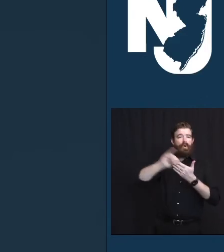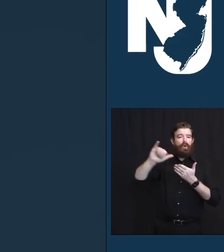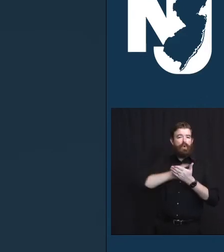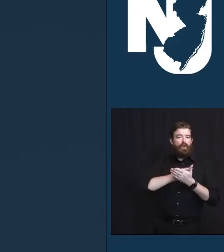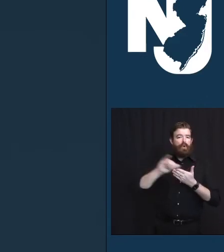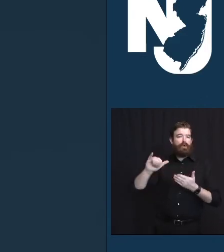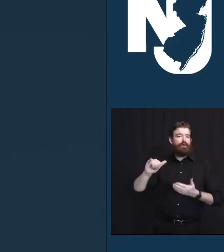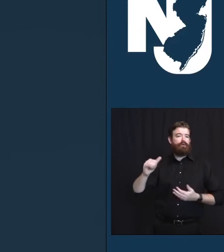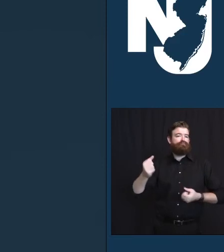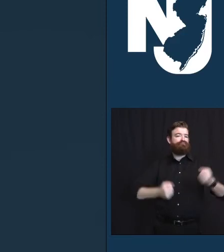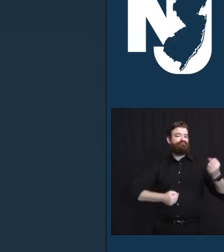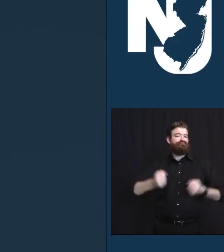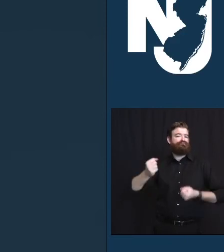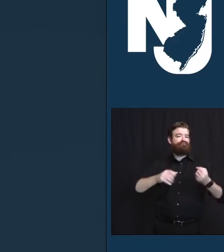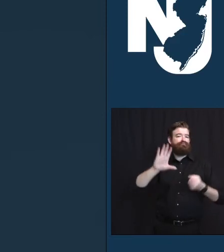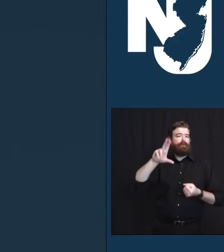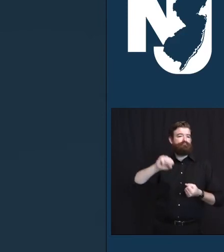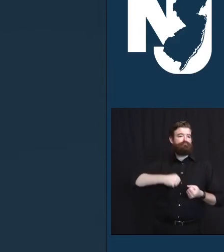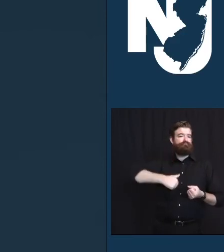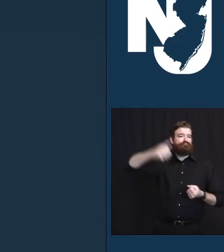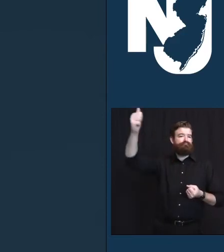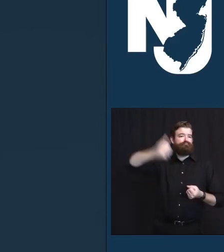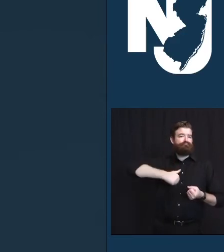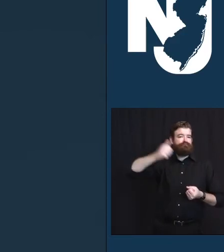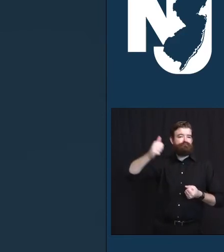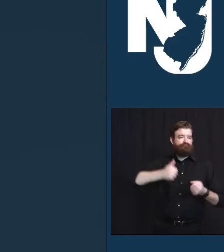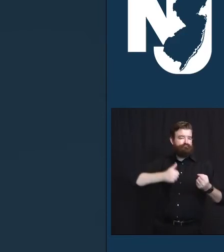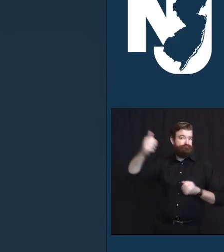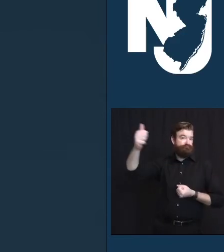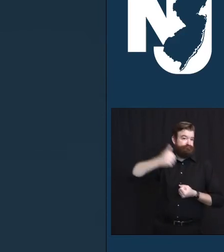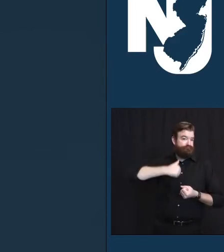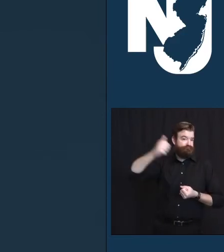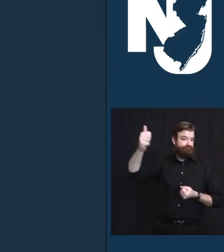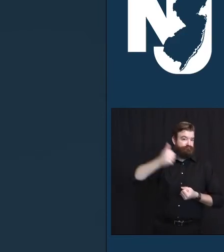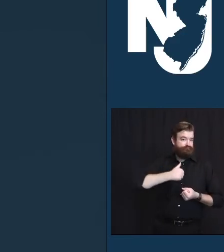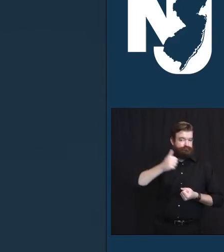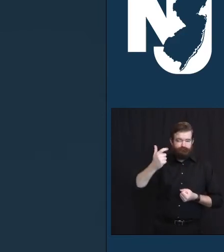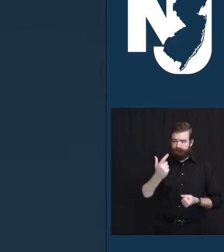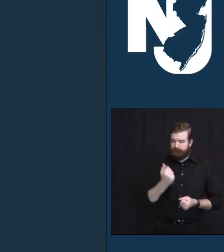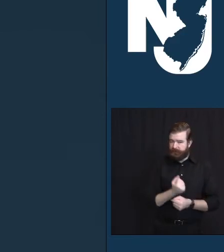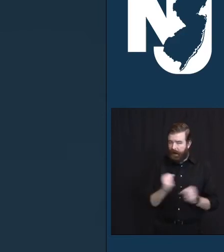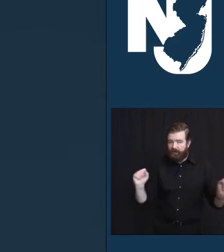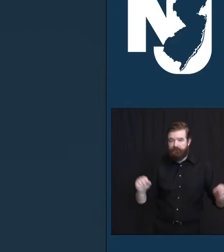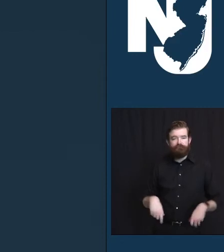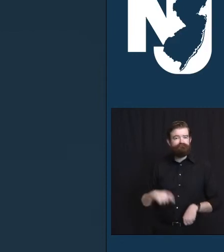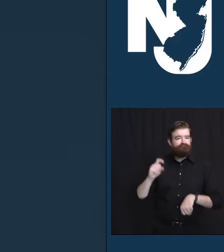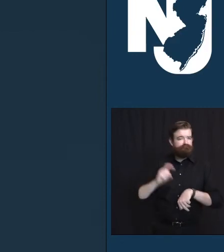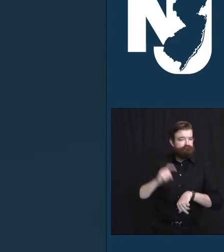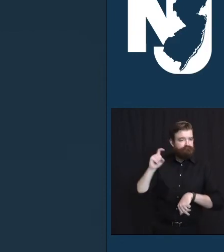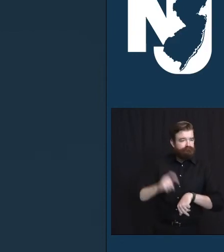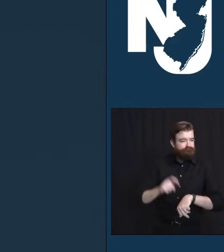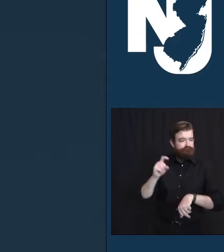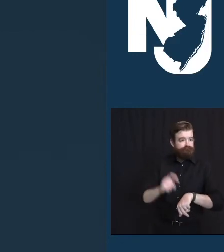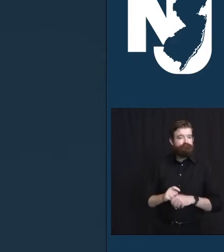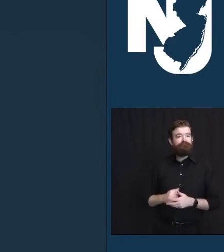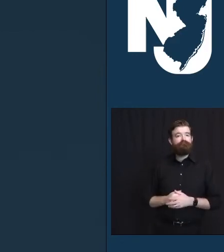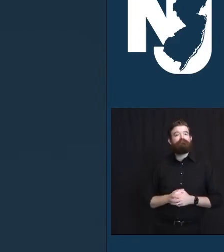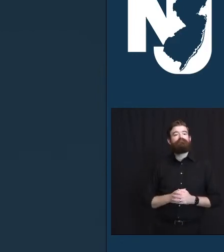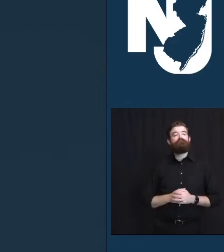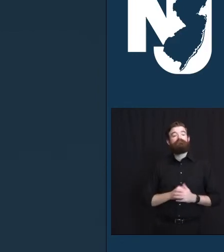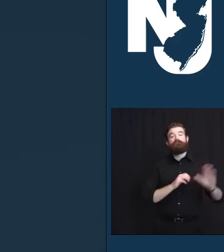everything possible to get them into the city or home again on time. James is survived by his wife, Deborah, and